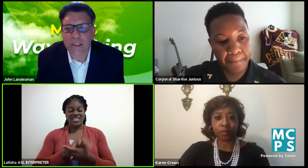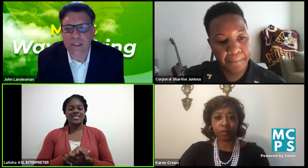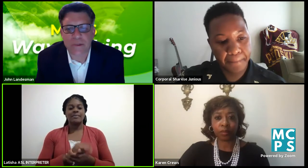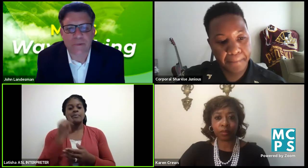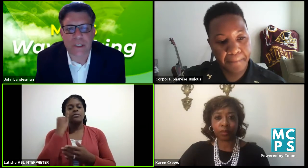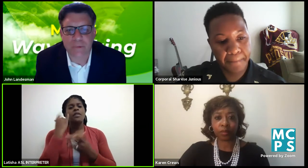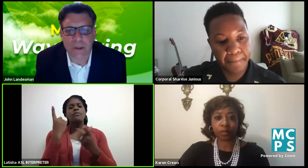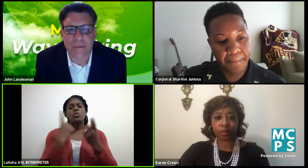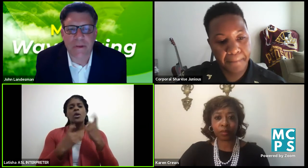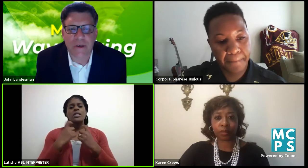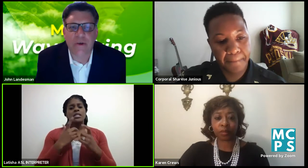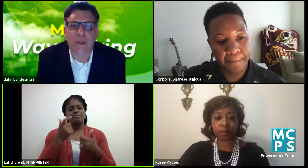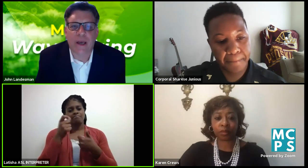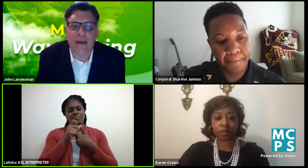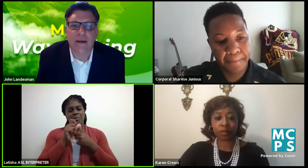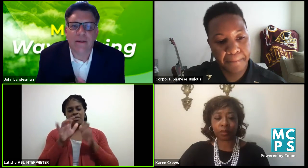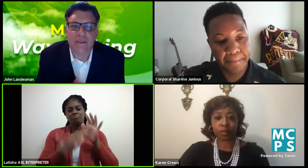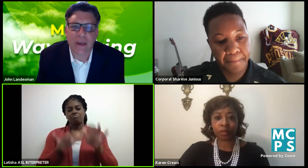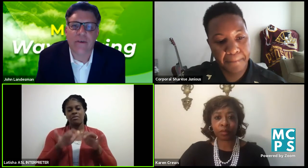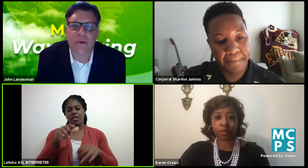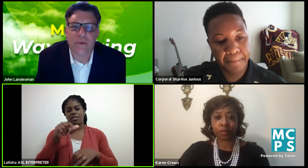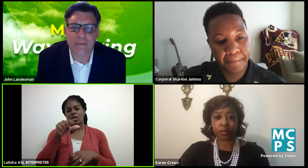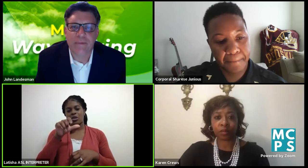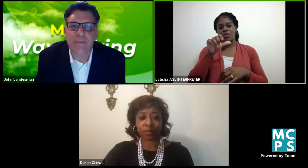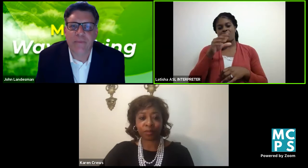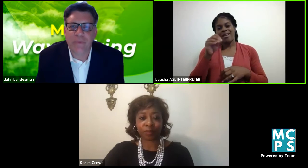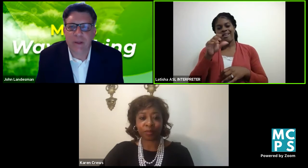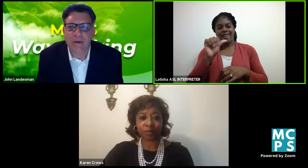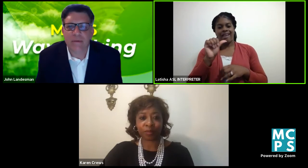have questions, please put them in the Q&A. Thank you.